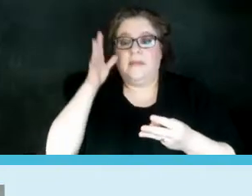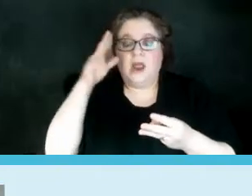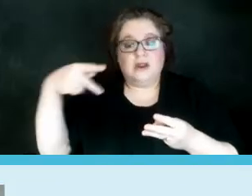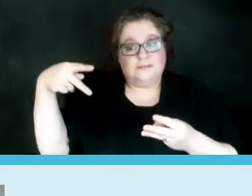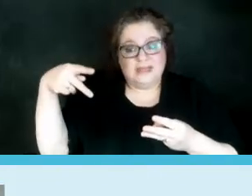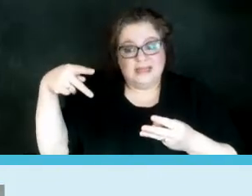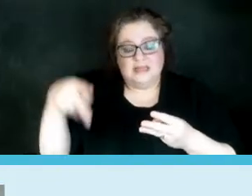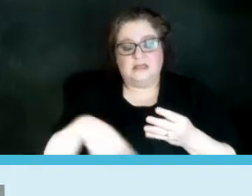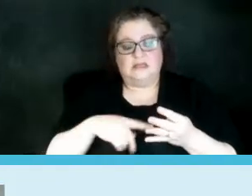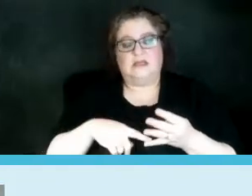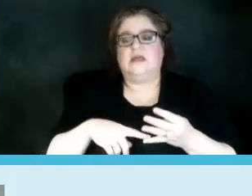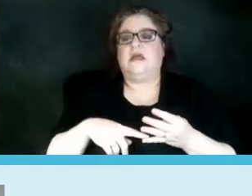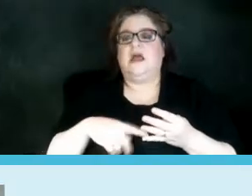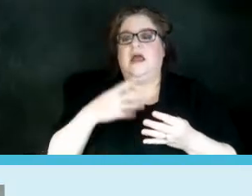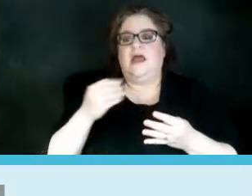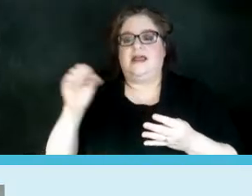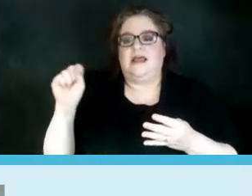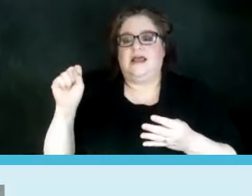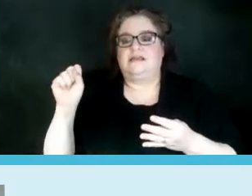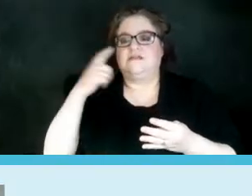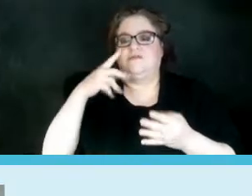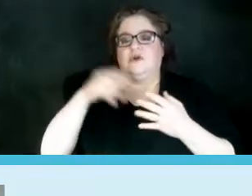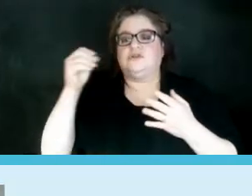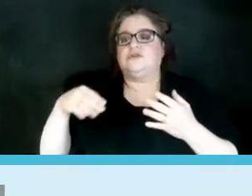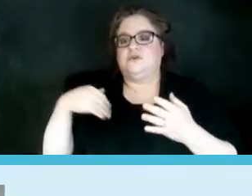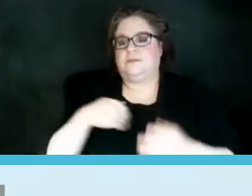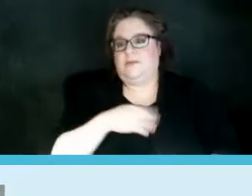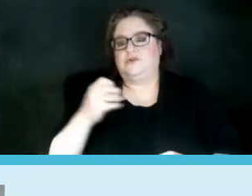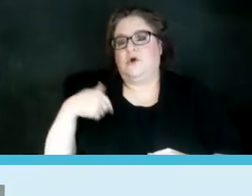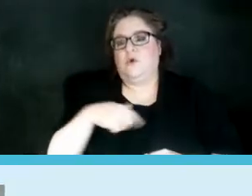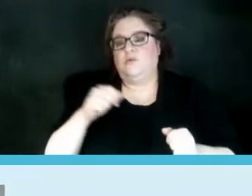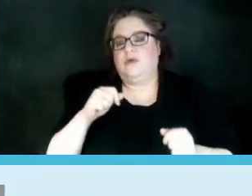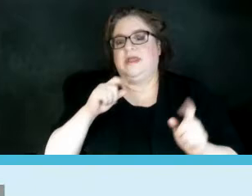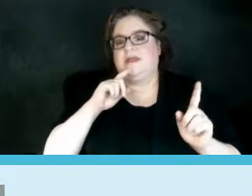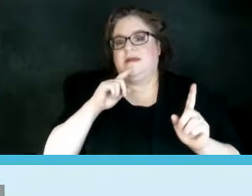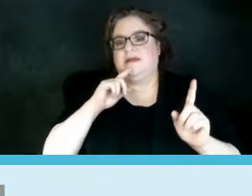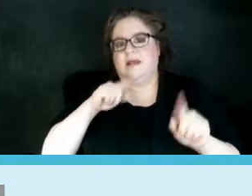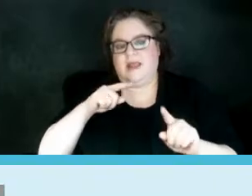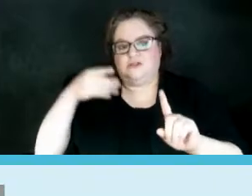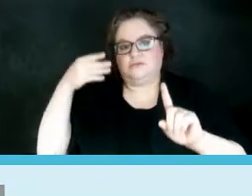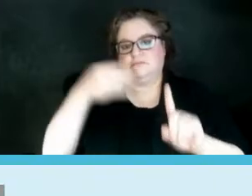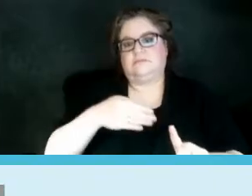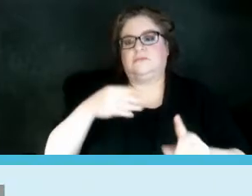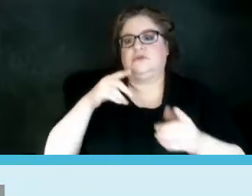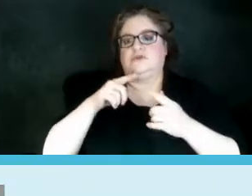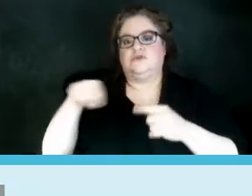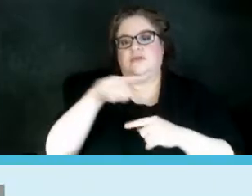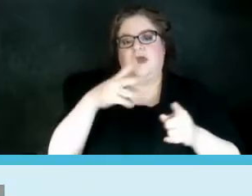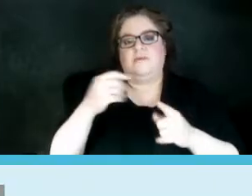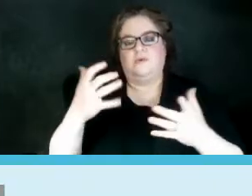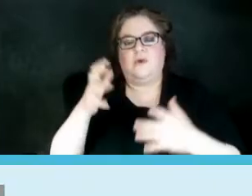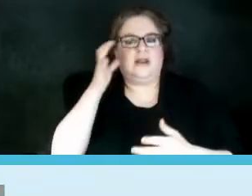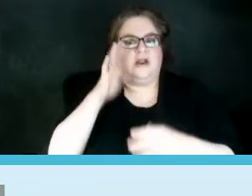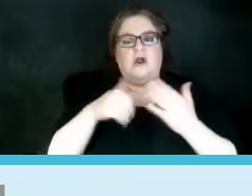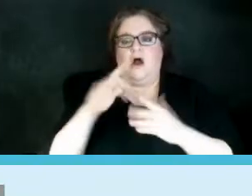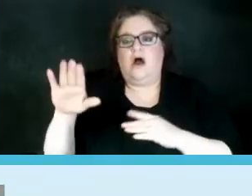for parent member, and S for a student member. So we can get those questions targeted directly to them, and we want to hear all